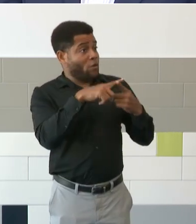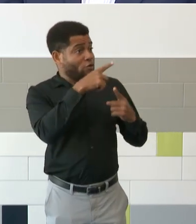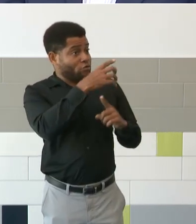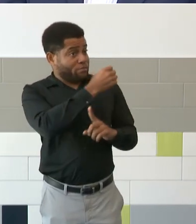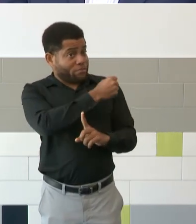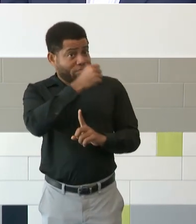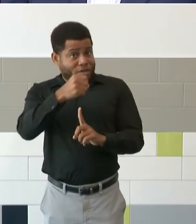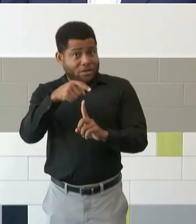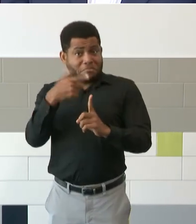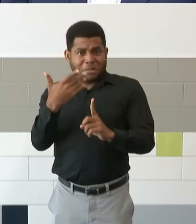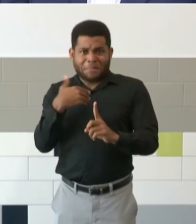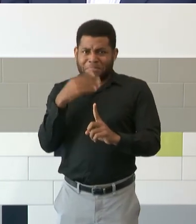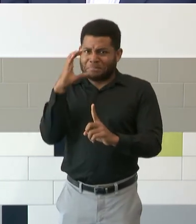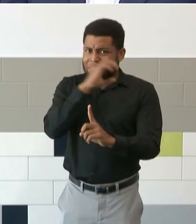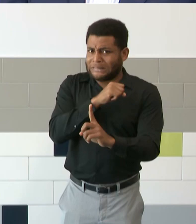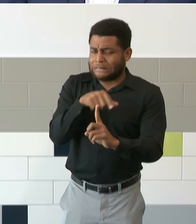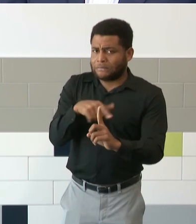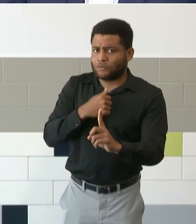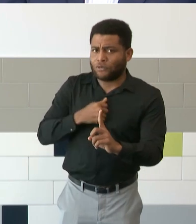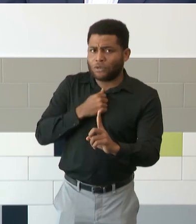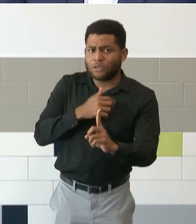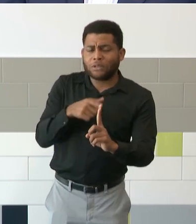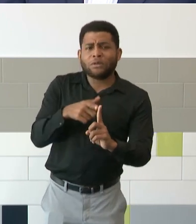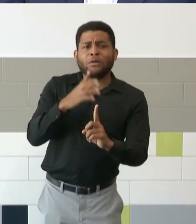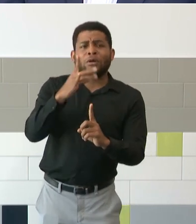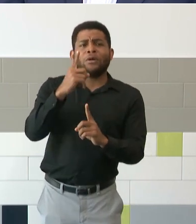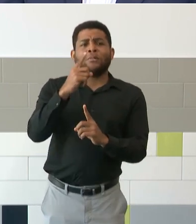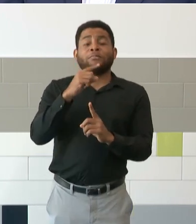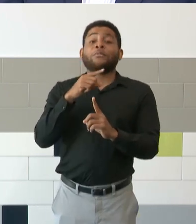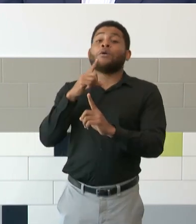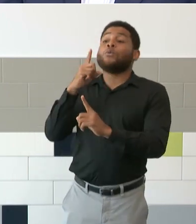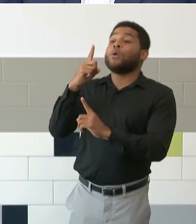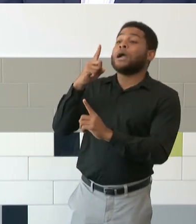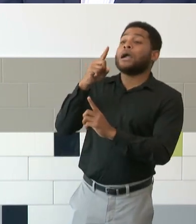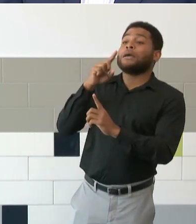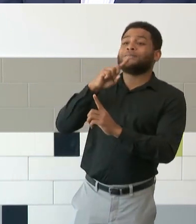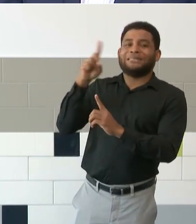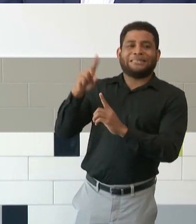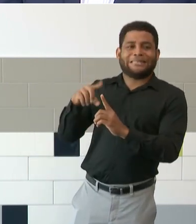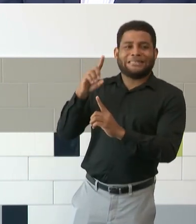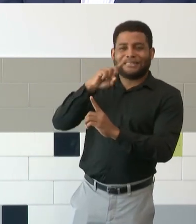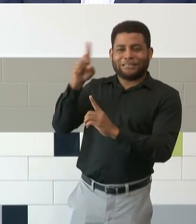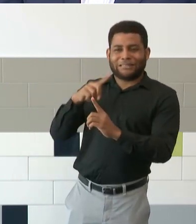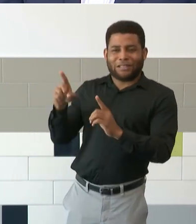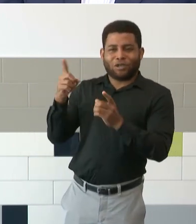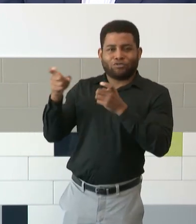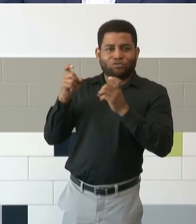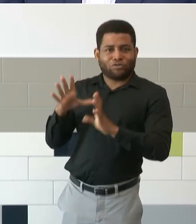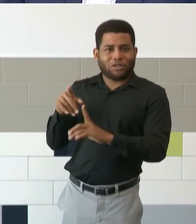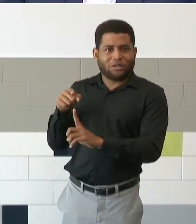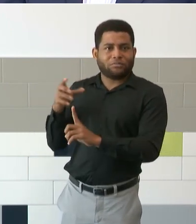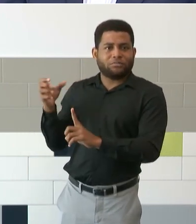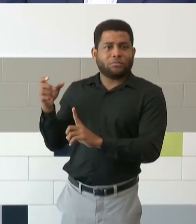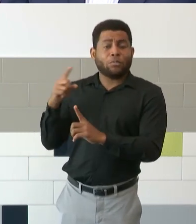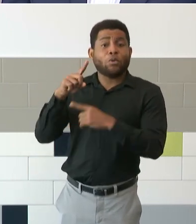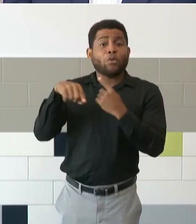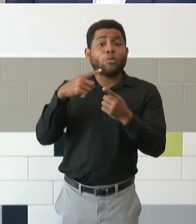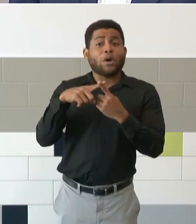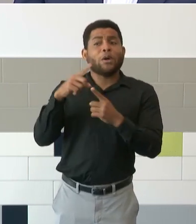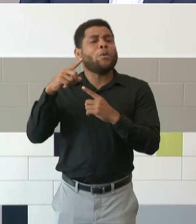onesie director. We have Quelly Sneed as the interim director. Okay. And she has been, I think,